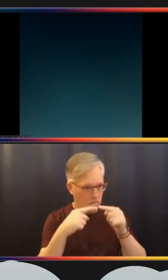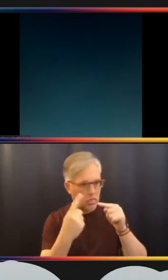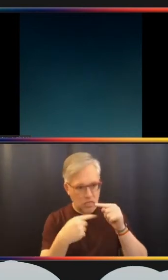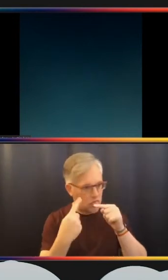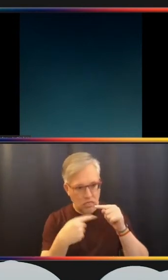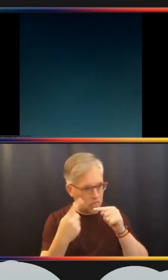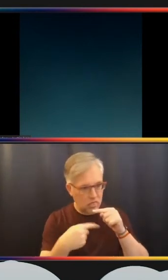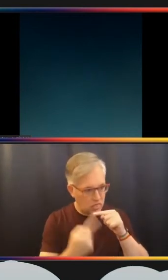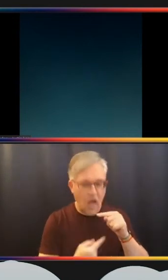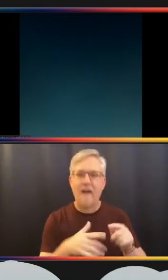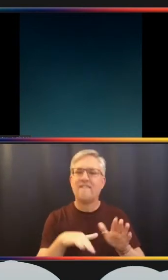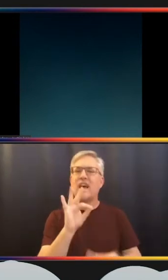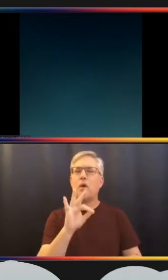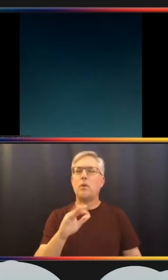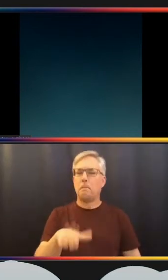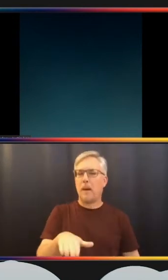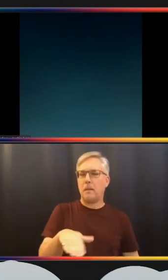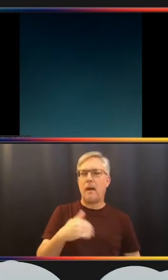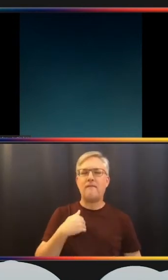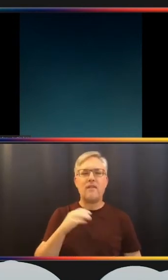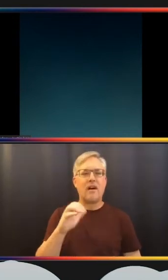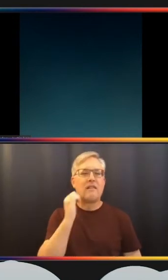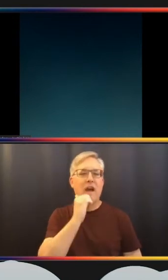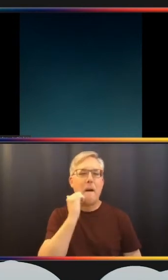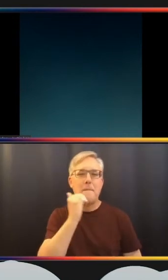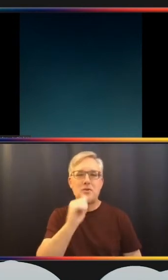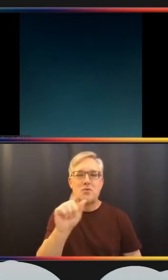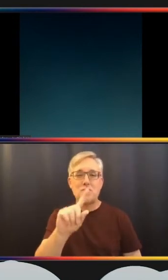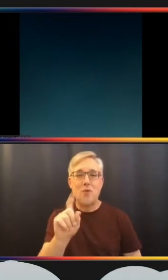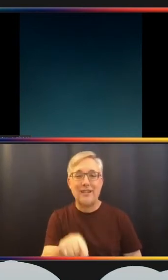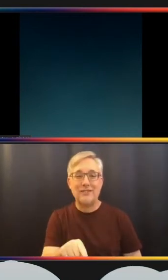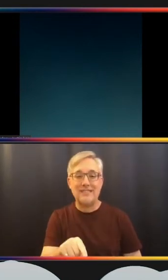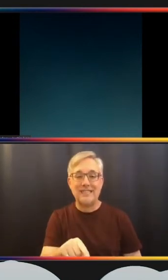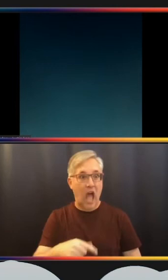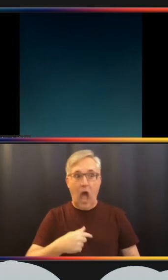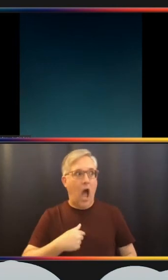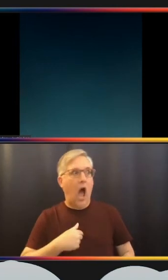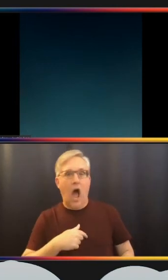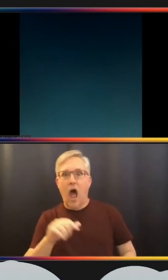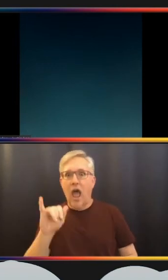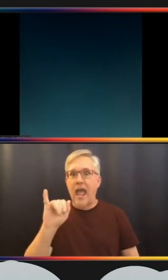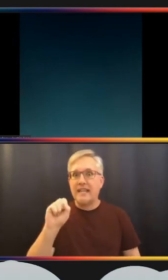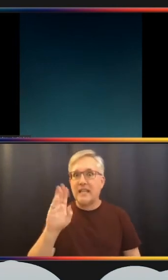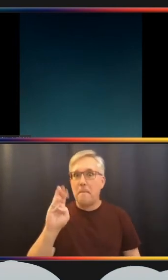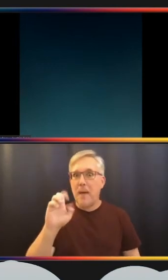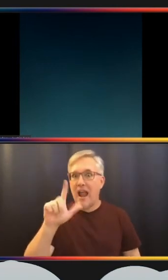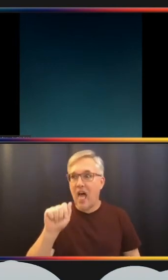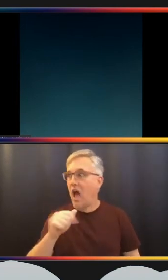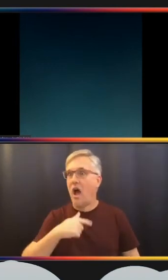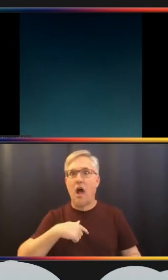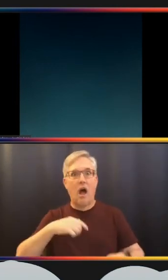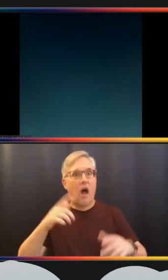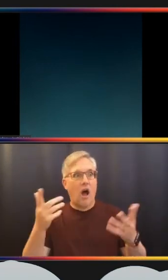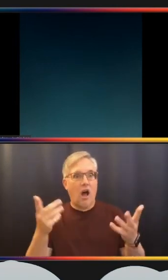of common questions that people have asked. I did that this year. Yeah. Isn't that so crazy that that's a real thing? It's so